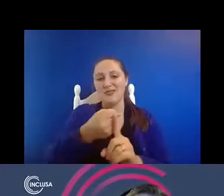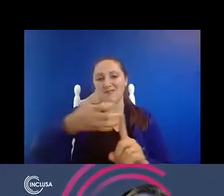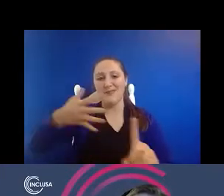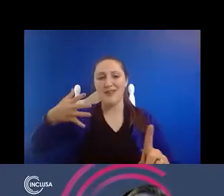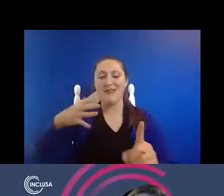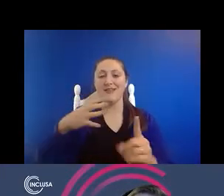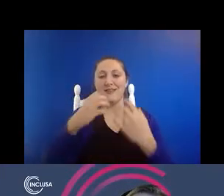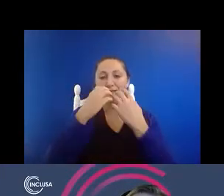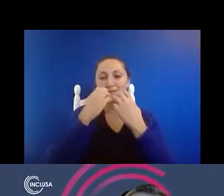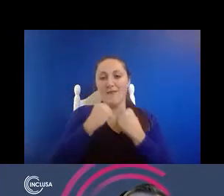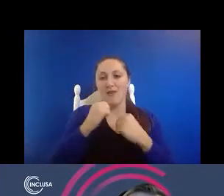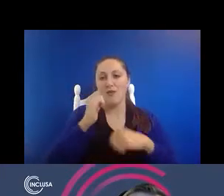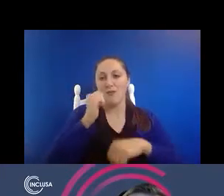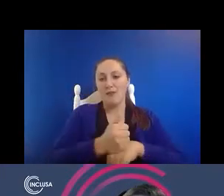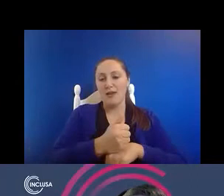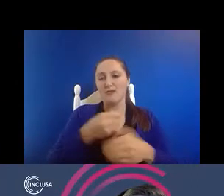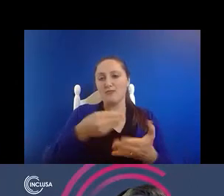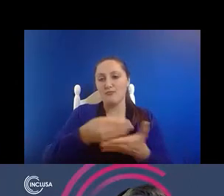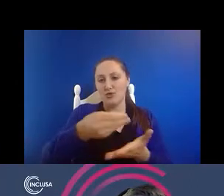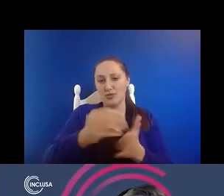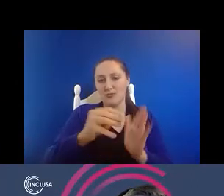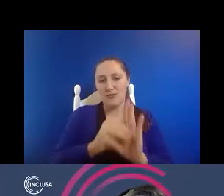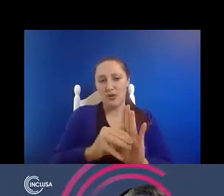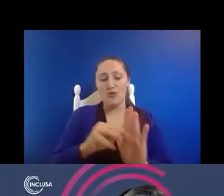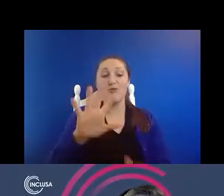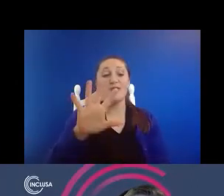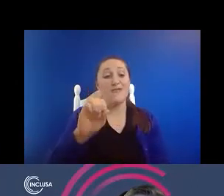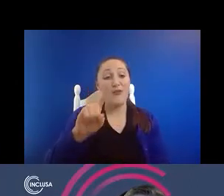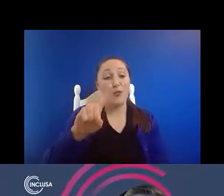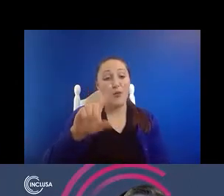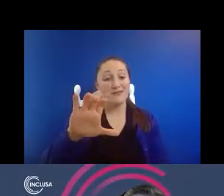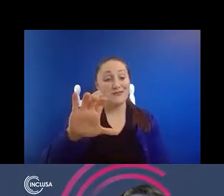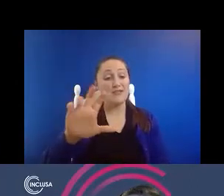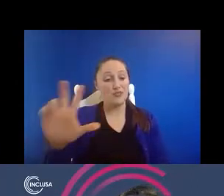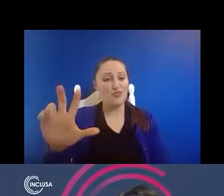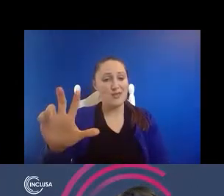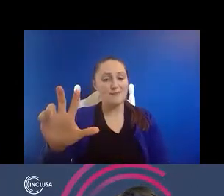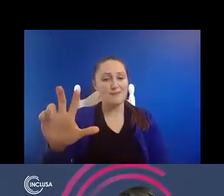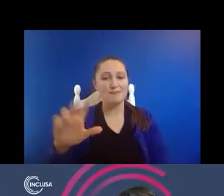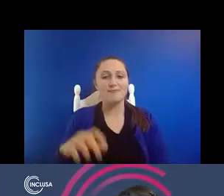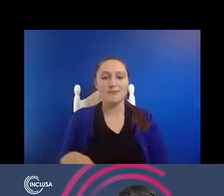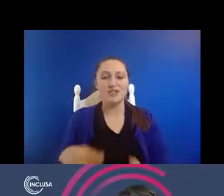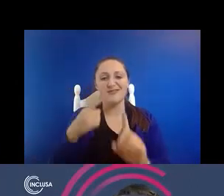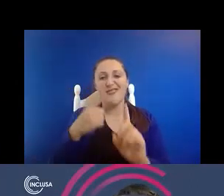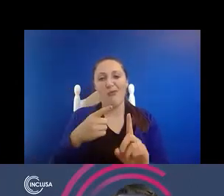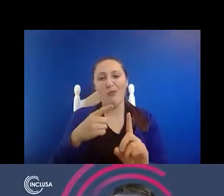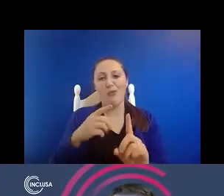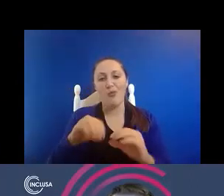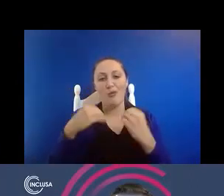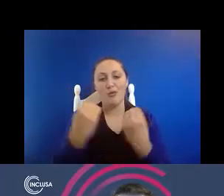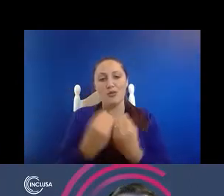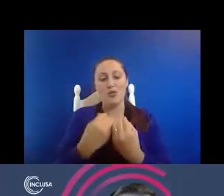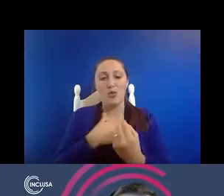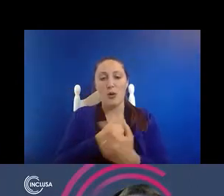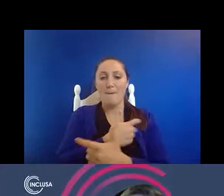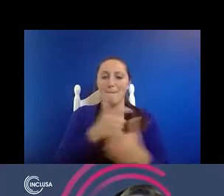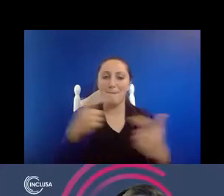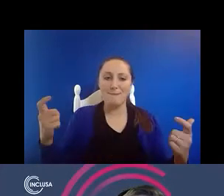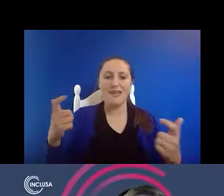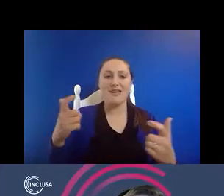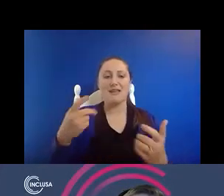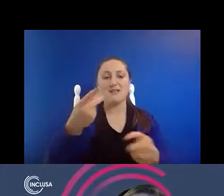a 501c3 designated organization. We are the largest managed care organization in the state of Wisconsin. We